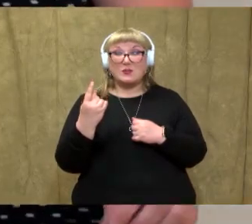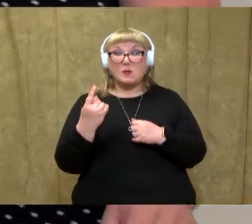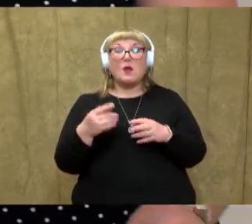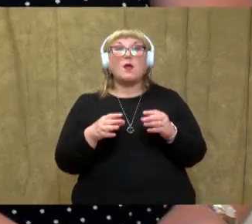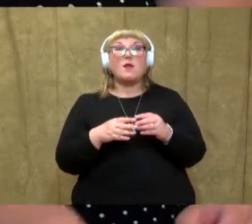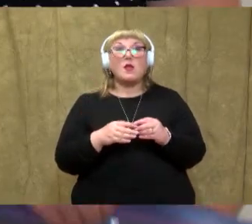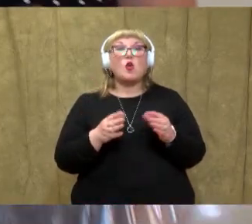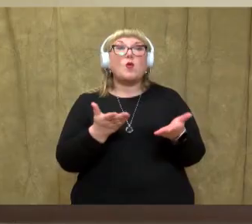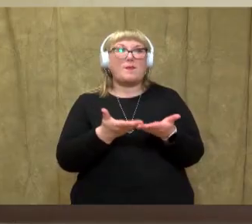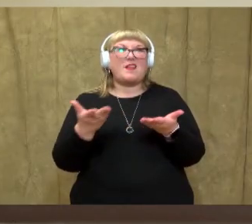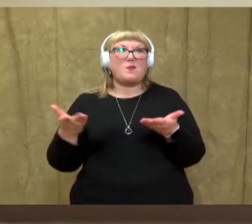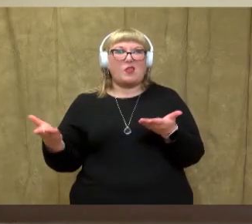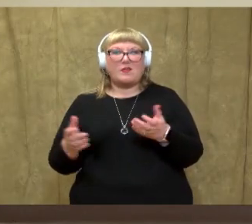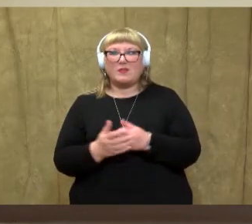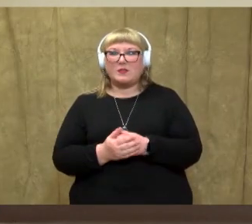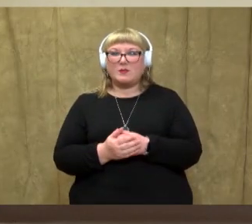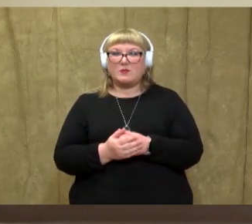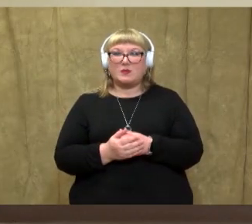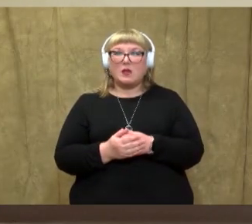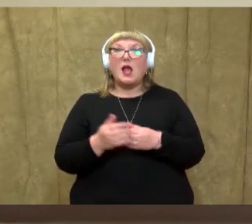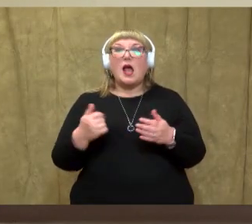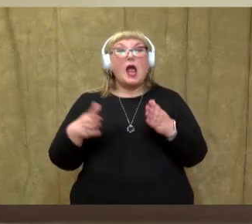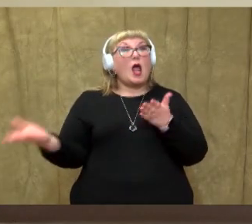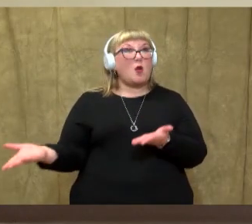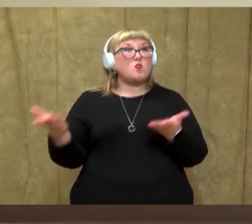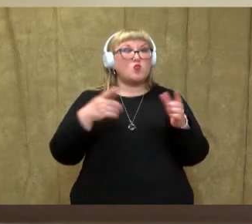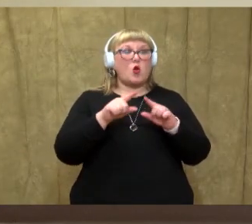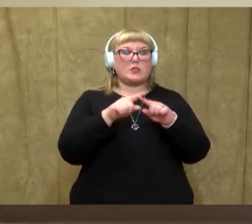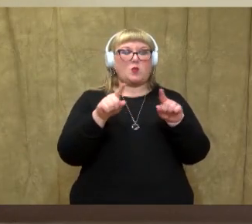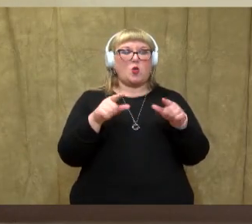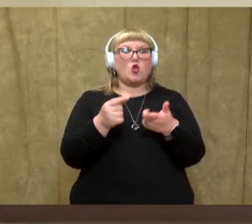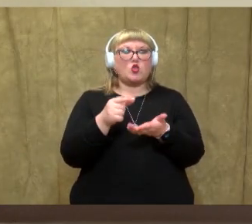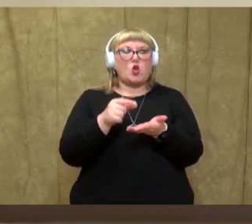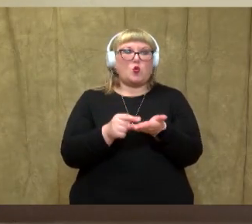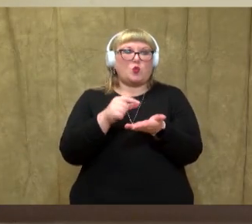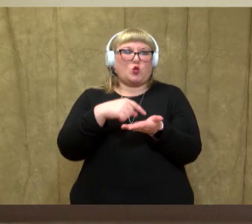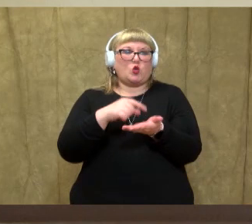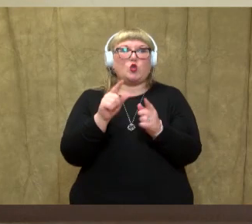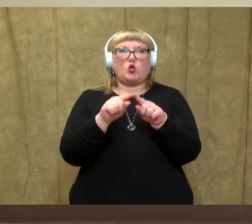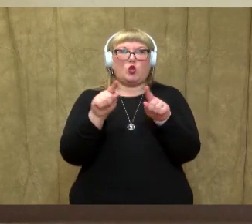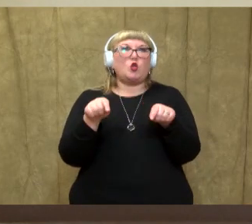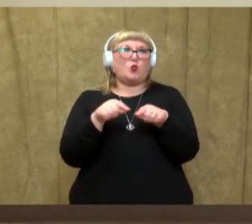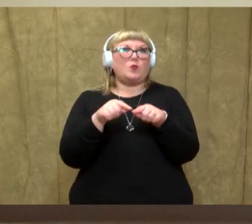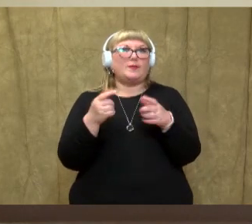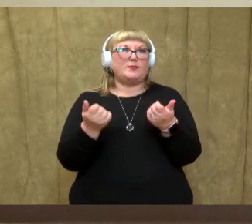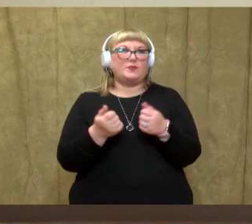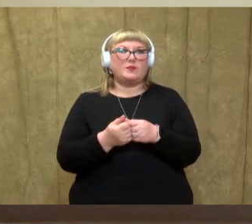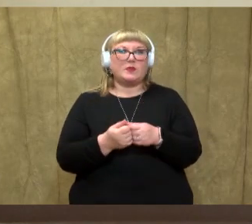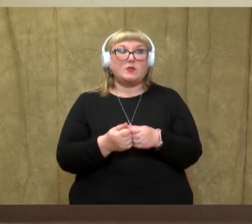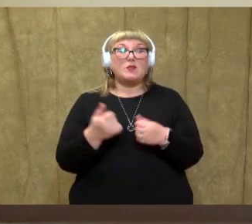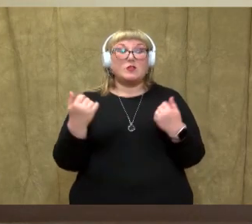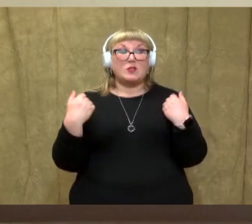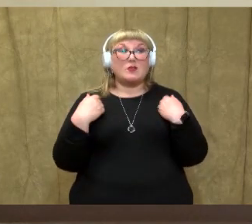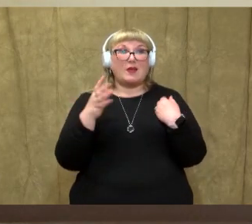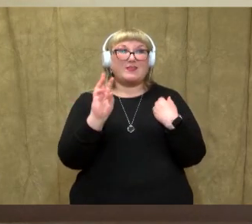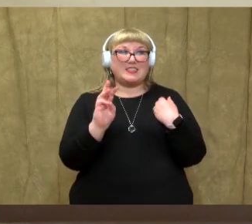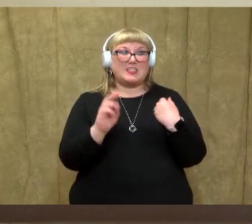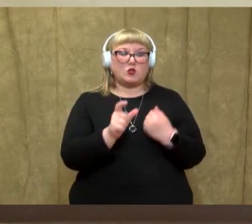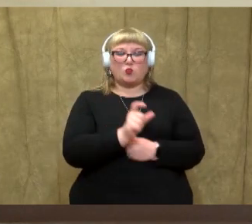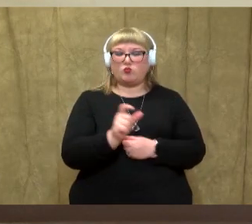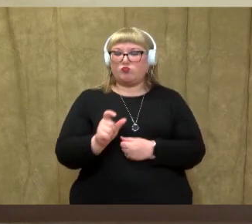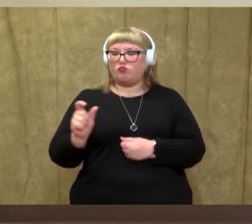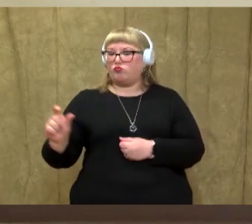with manipulative. So I've brought some cubes with me today. So let's lay out 6 cubes.